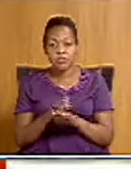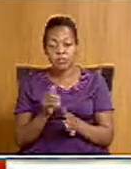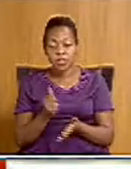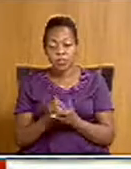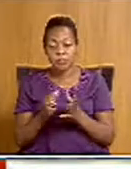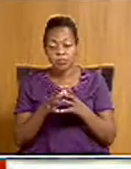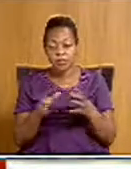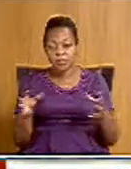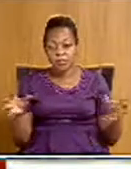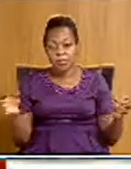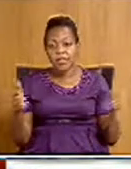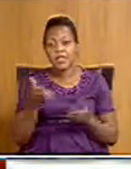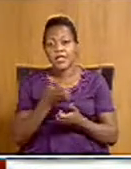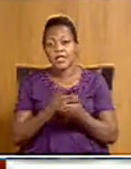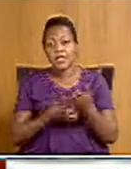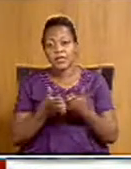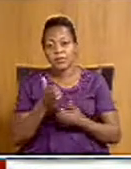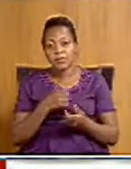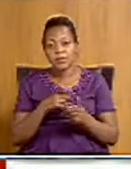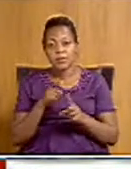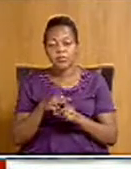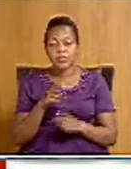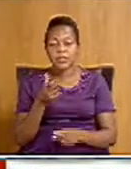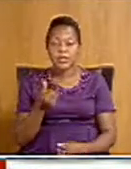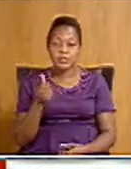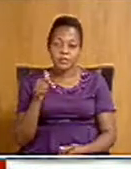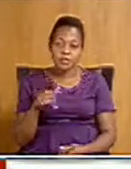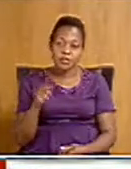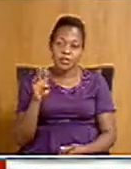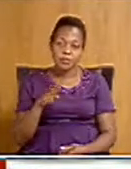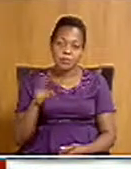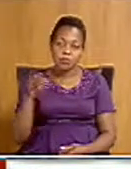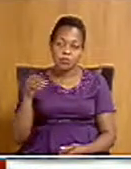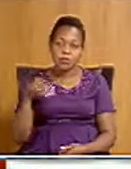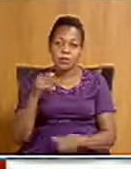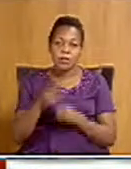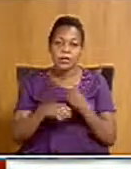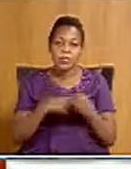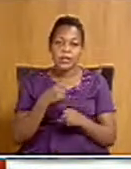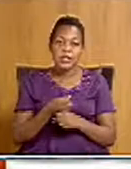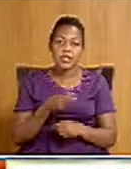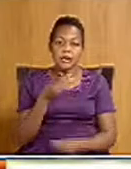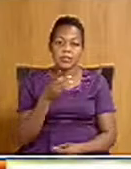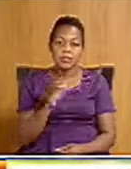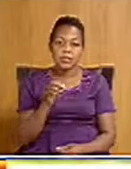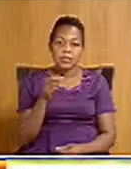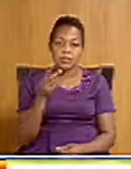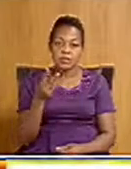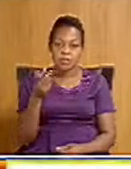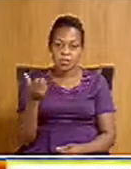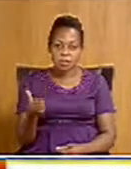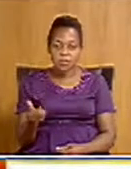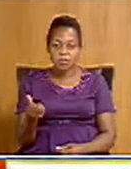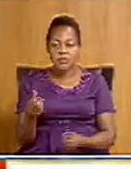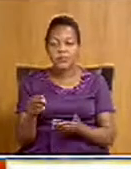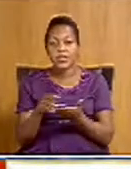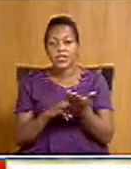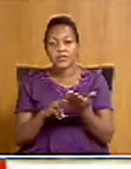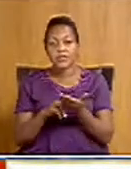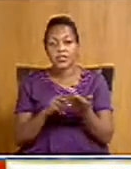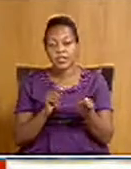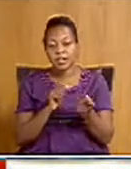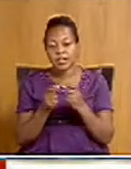expand the economy to an estimated $67 billion by 2026 using the exchange rate